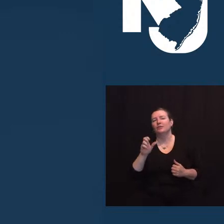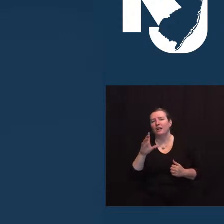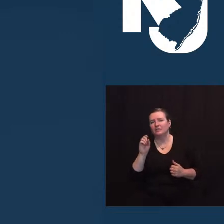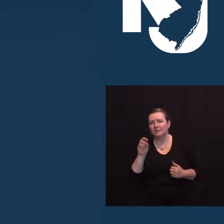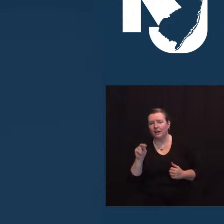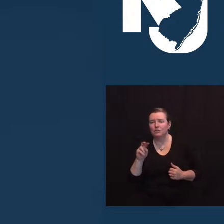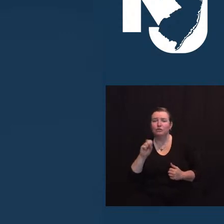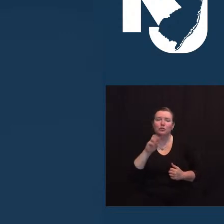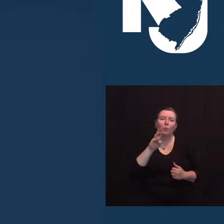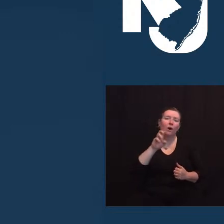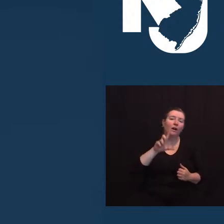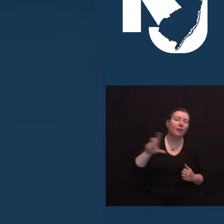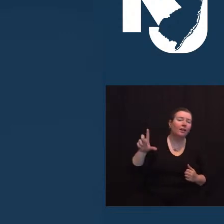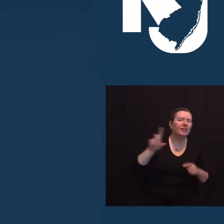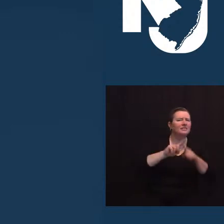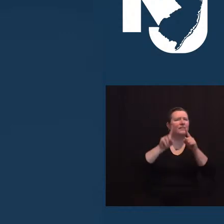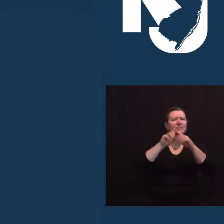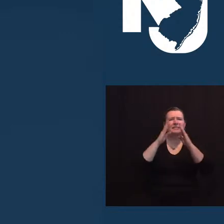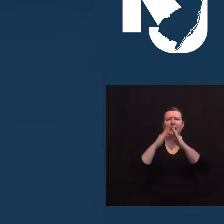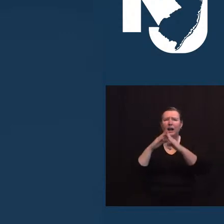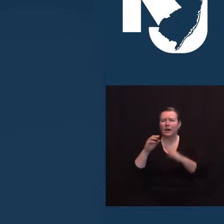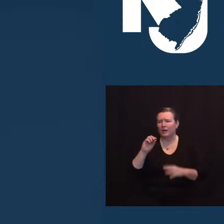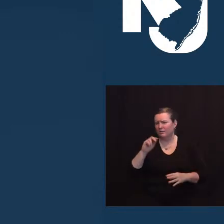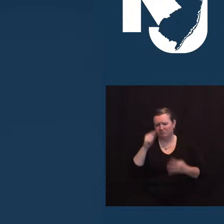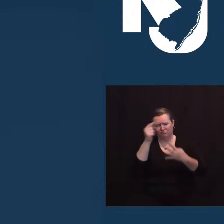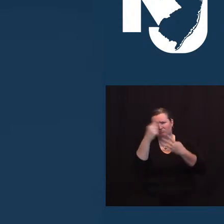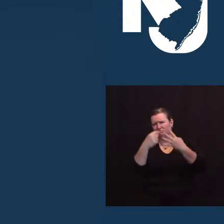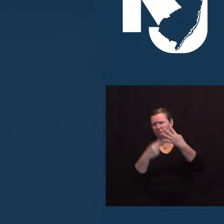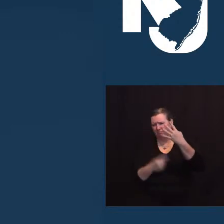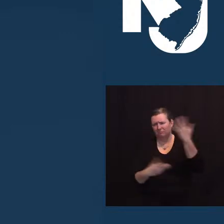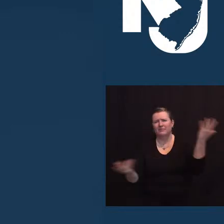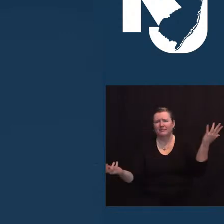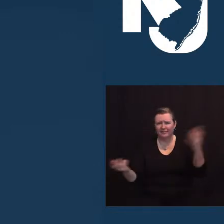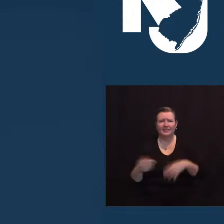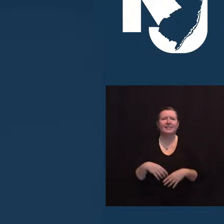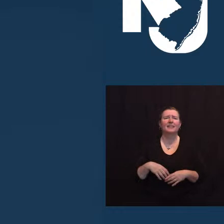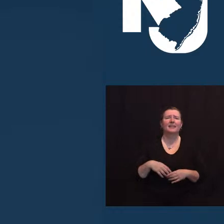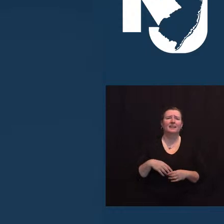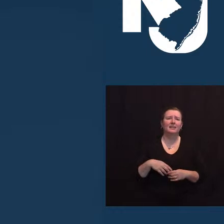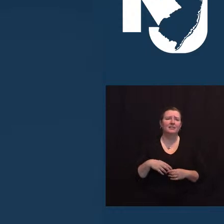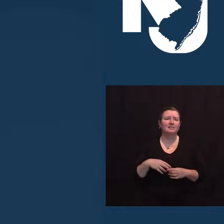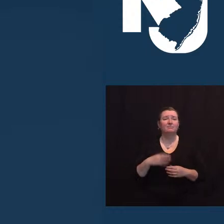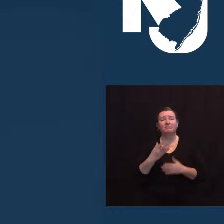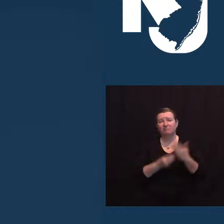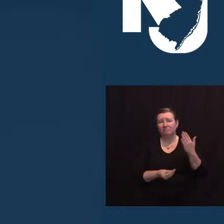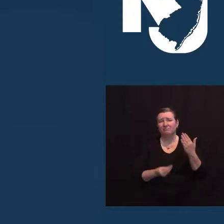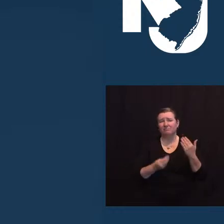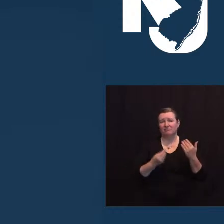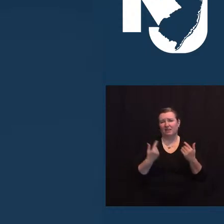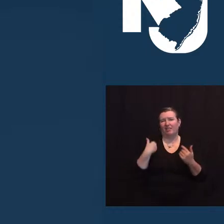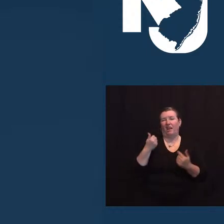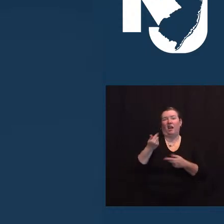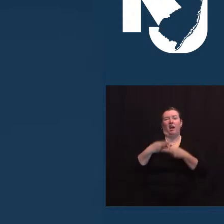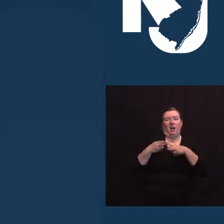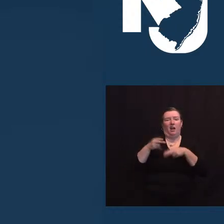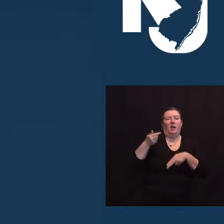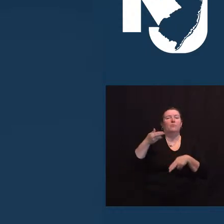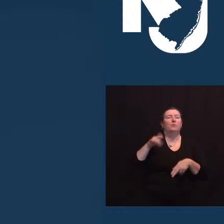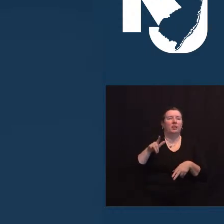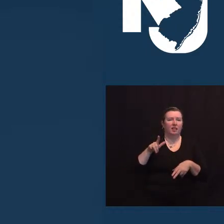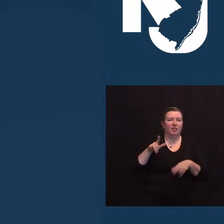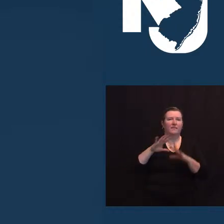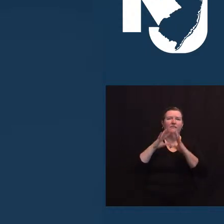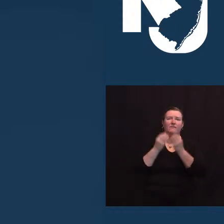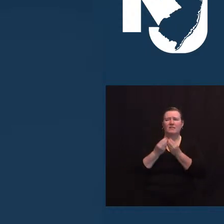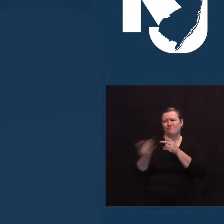April, but his family recently reached out to our office to ask if we might consider remembering him in this forum, and it is my honor and our honor